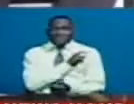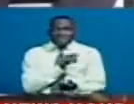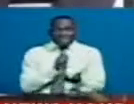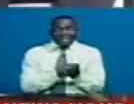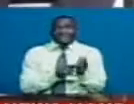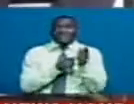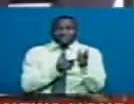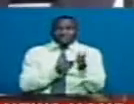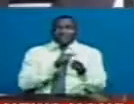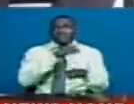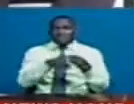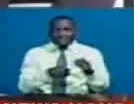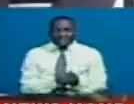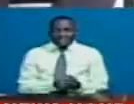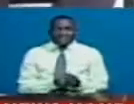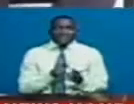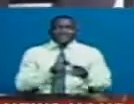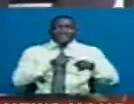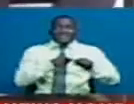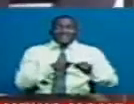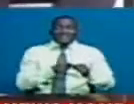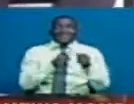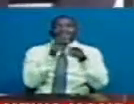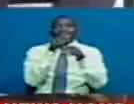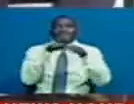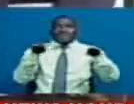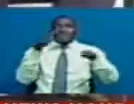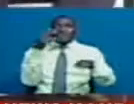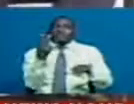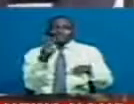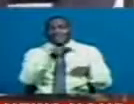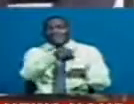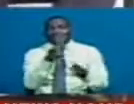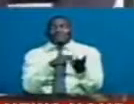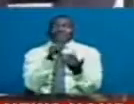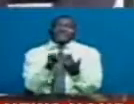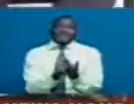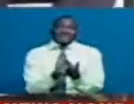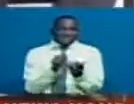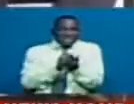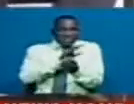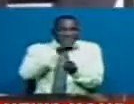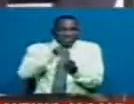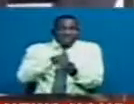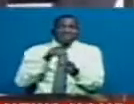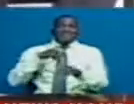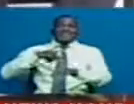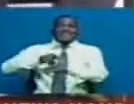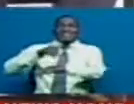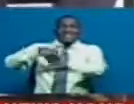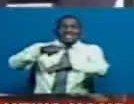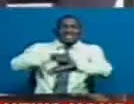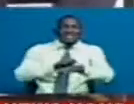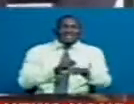just been completed for the rollout of phase two of the Alpha project, which involves the deployment of